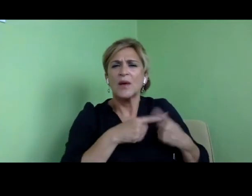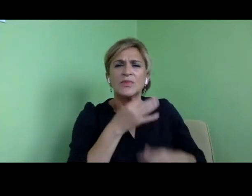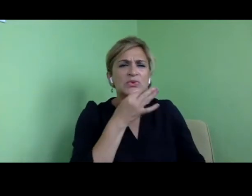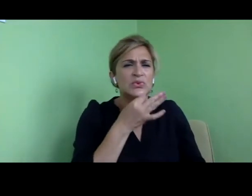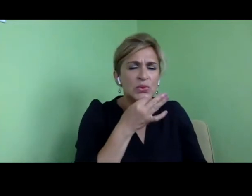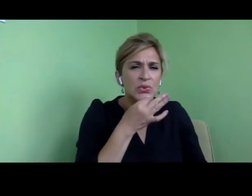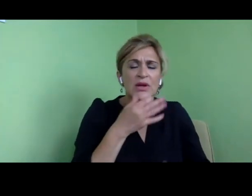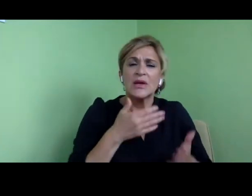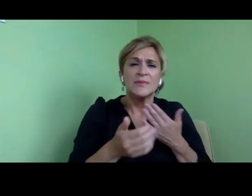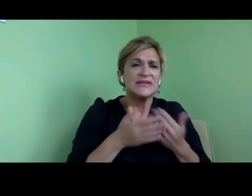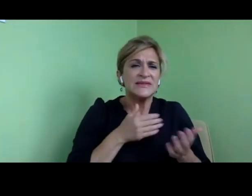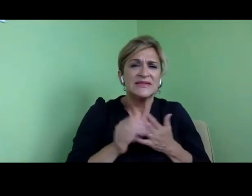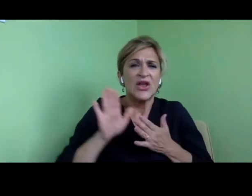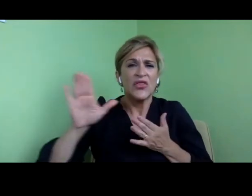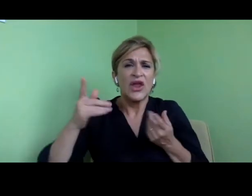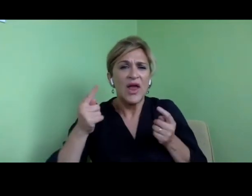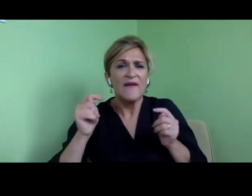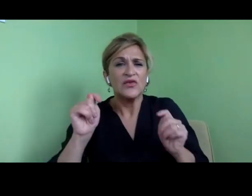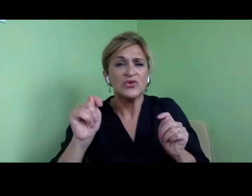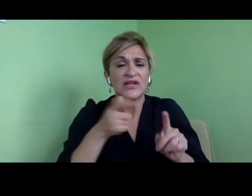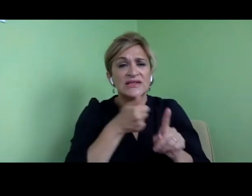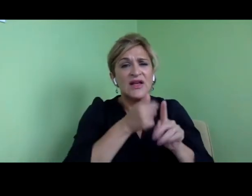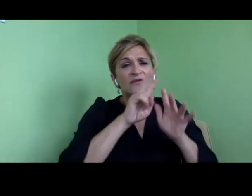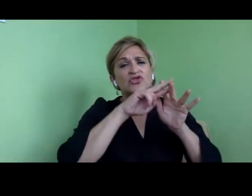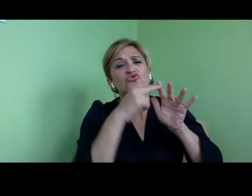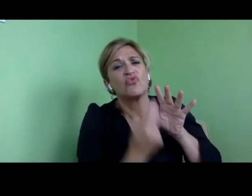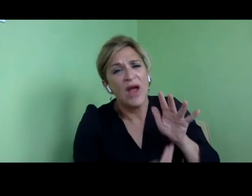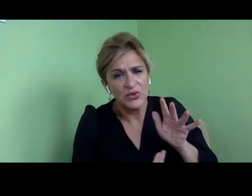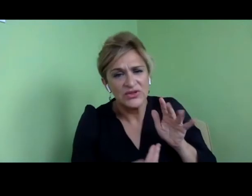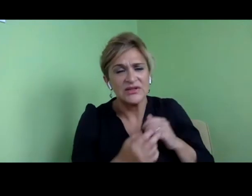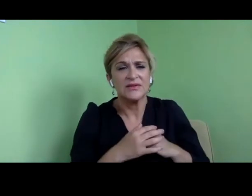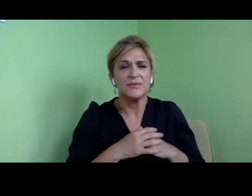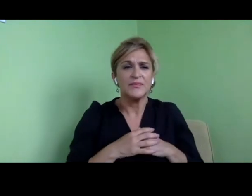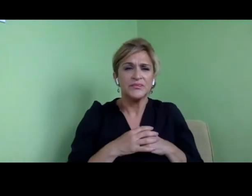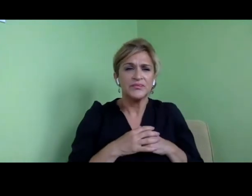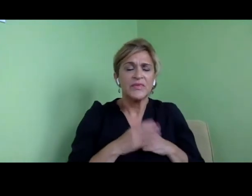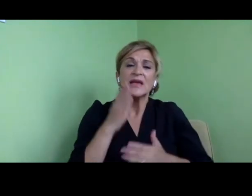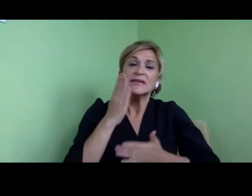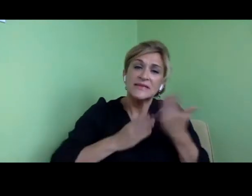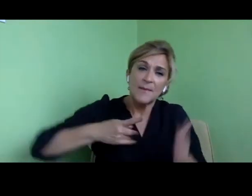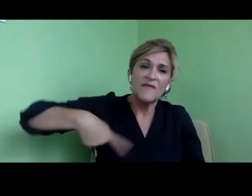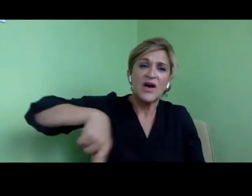hers and despite their efforts, she drowned. Some of us